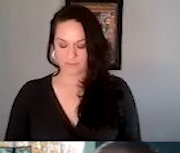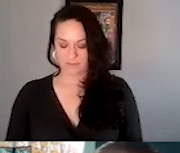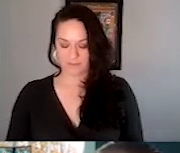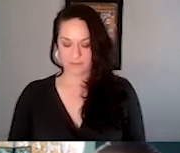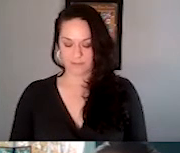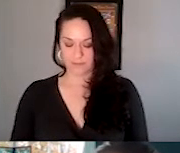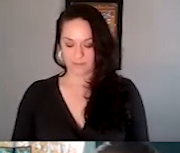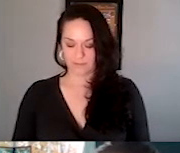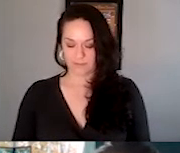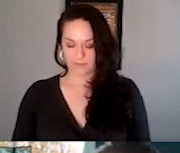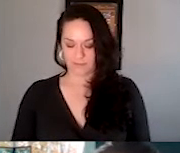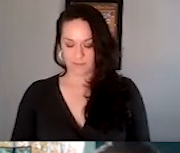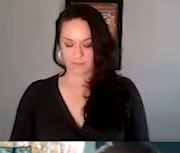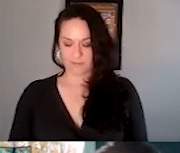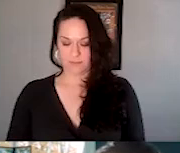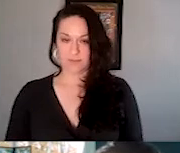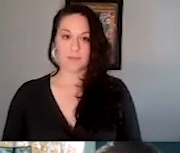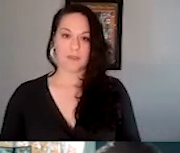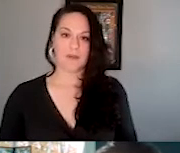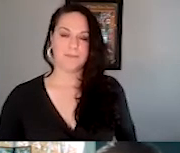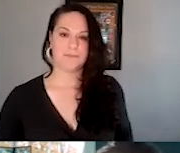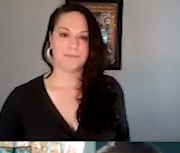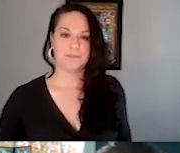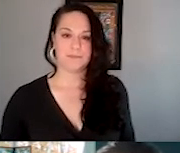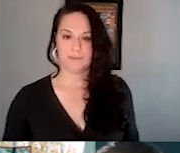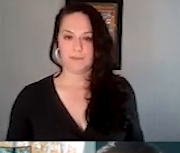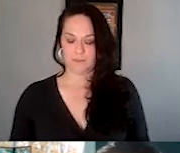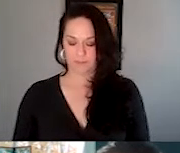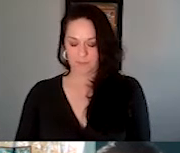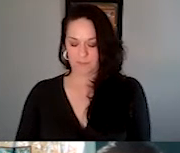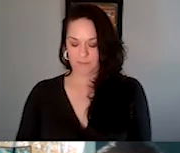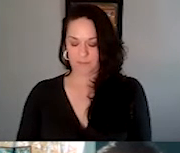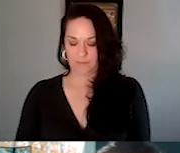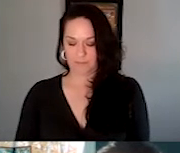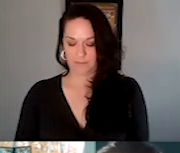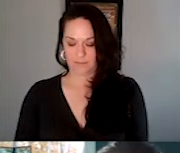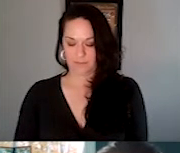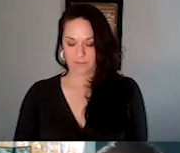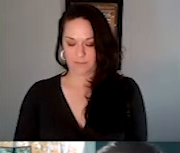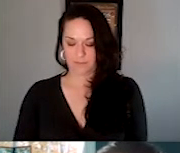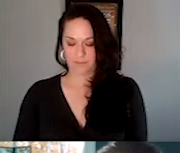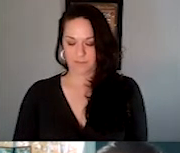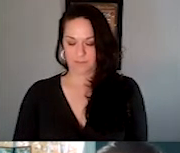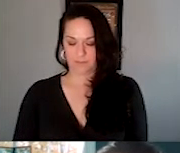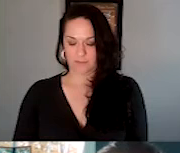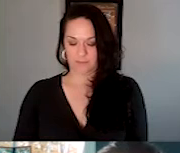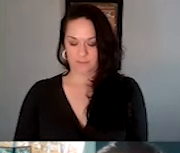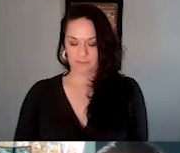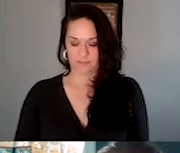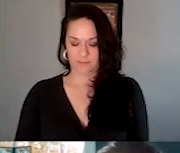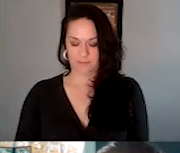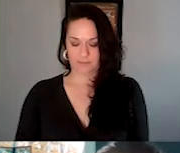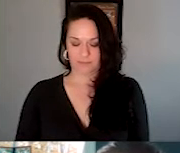on in the communities they represent to the people that actually vote for them.